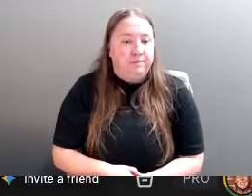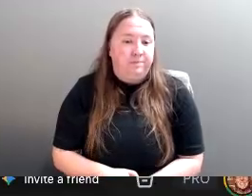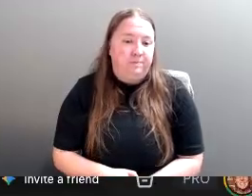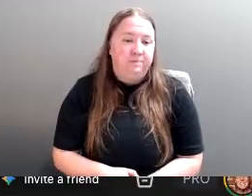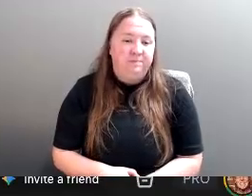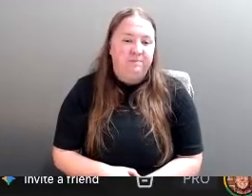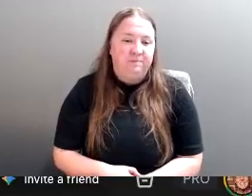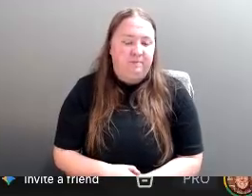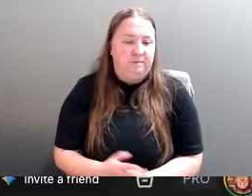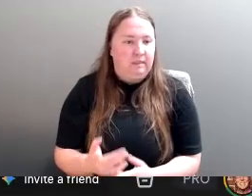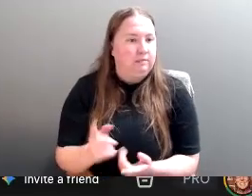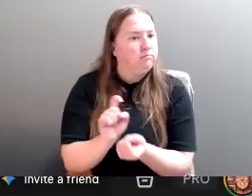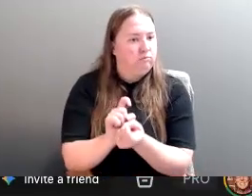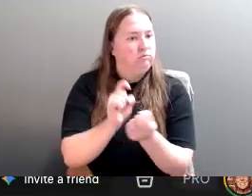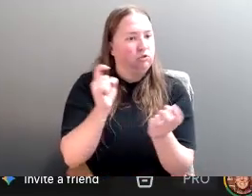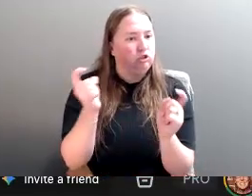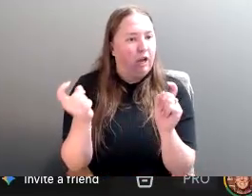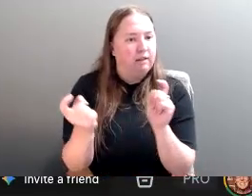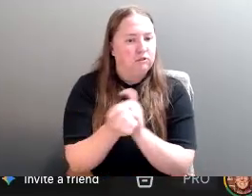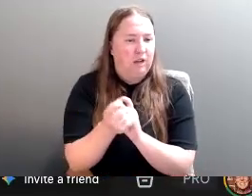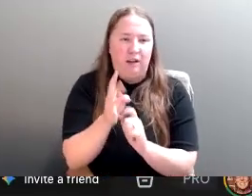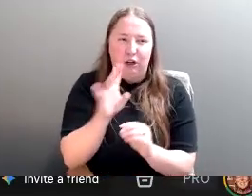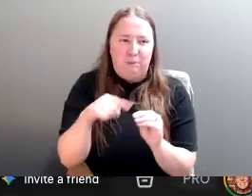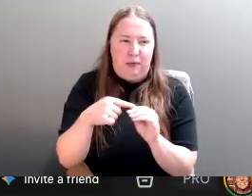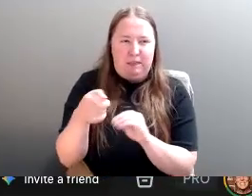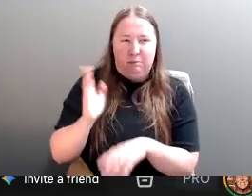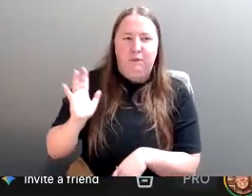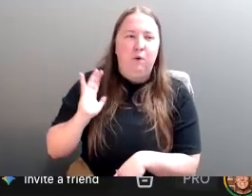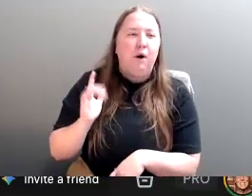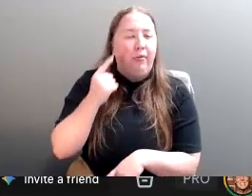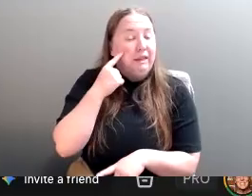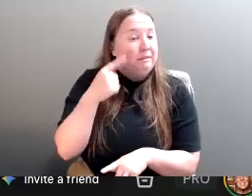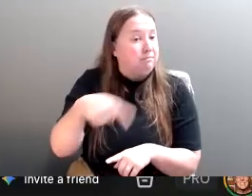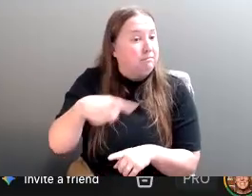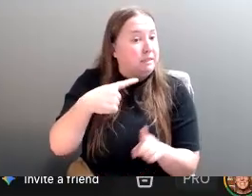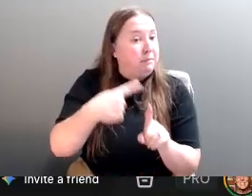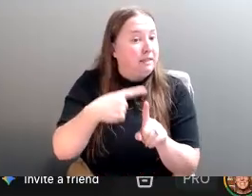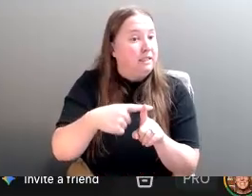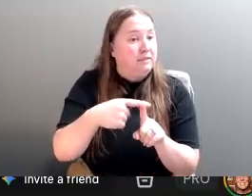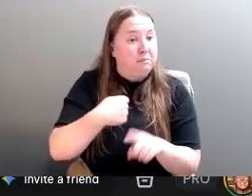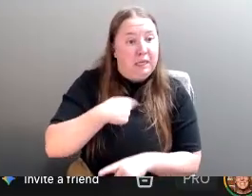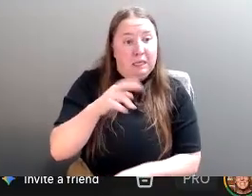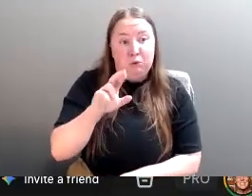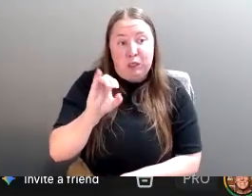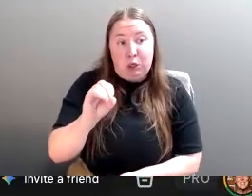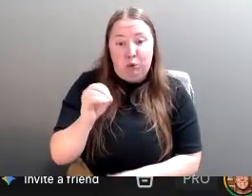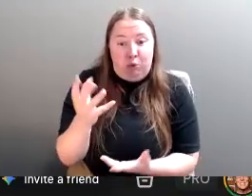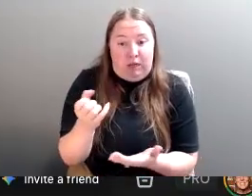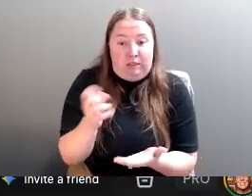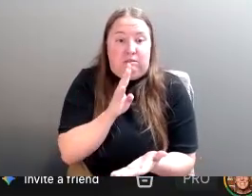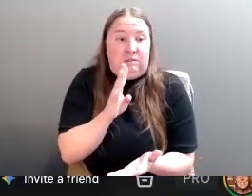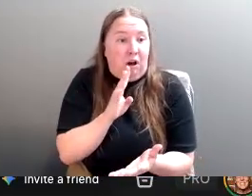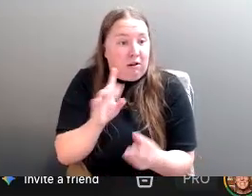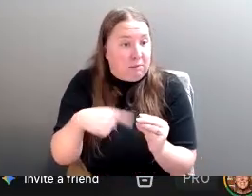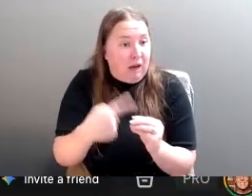it's fundamentally changed the way that, and this is what I talked about before, and I think these are the positives that I think me and Rio, we wanted to talk about how,